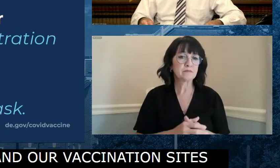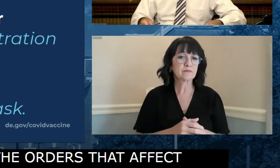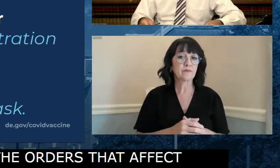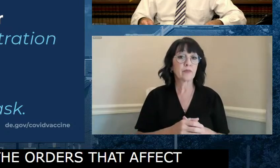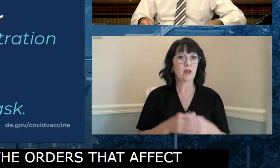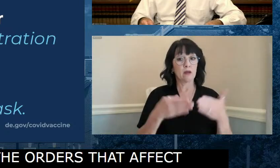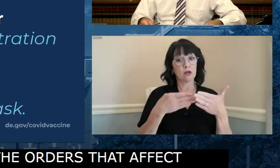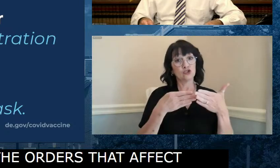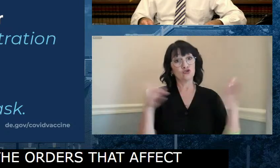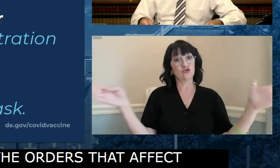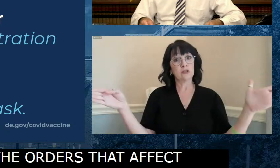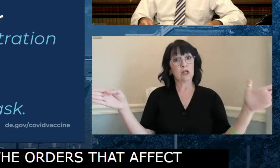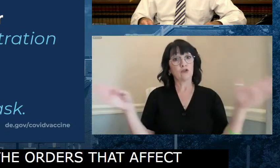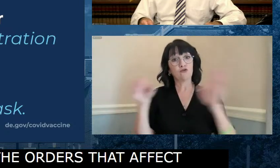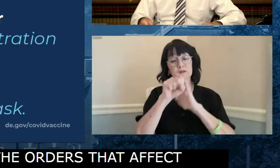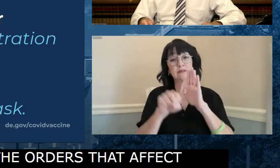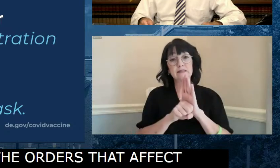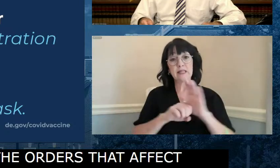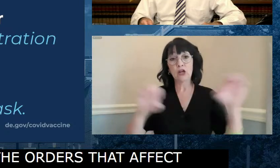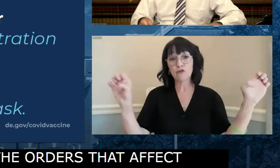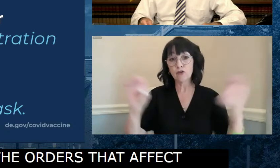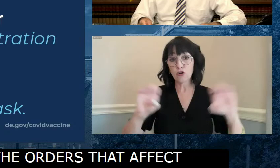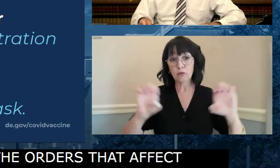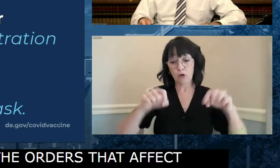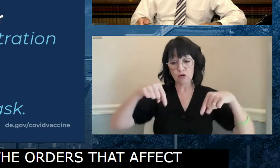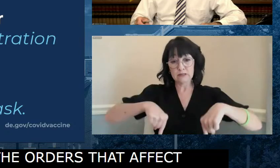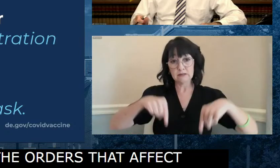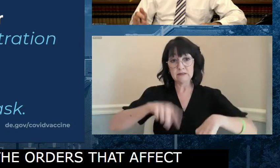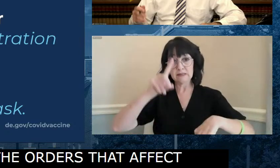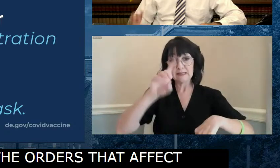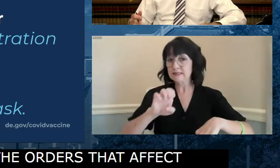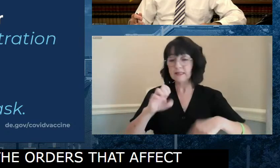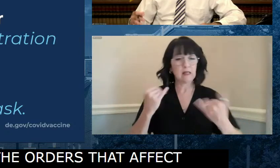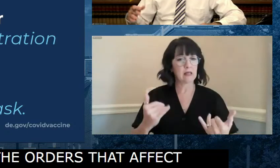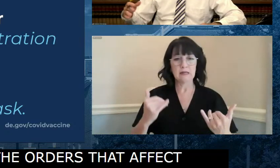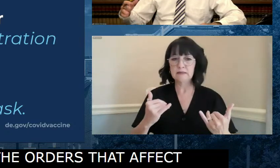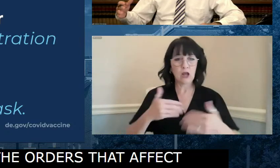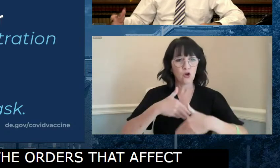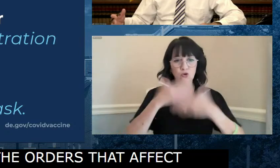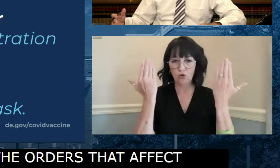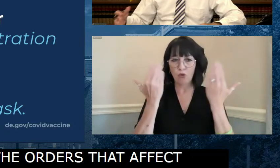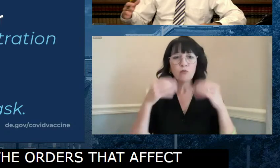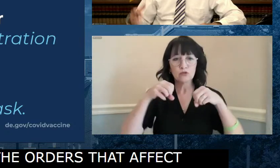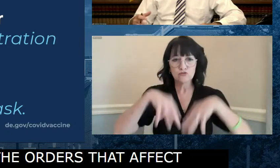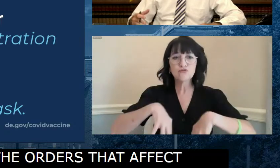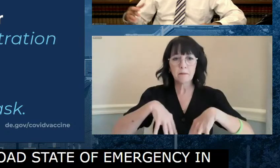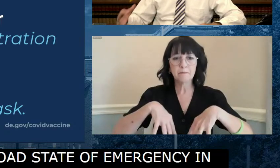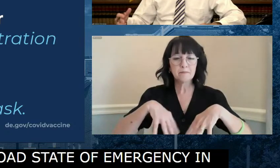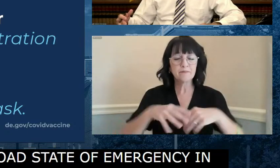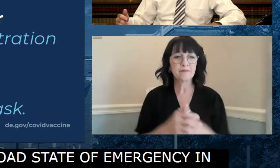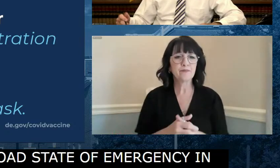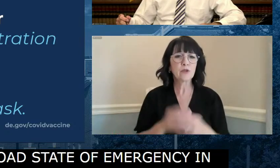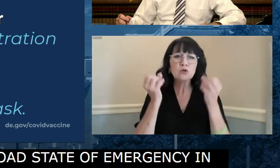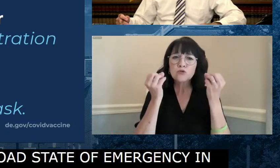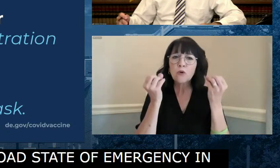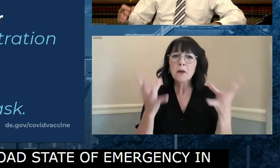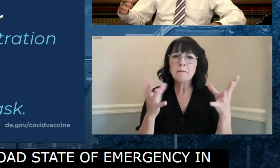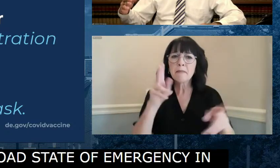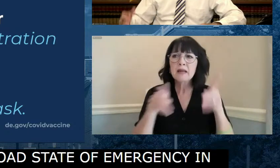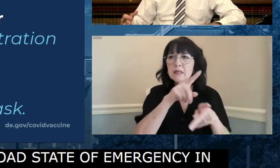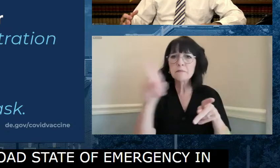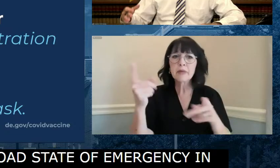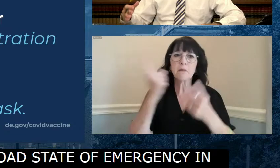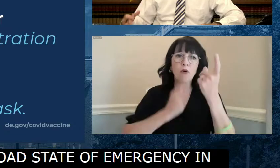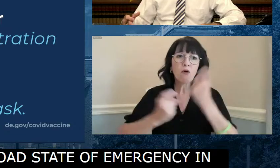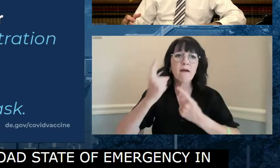of emergency in effect as of today. So one of the questions we're hearing from most people is, are we be wearing masks? If